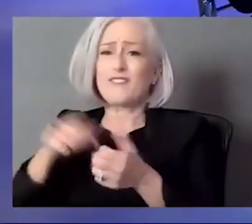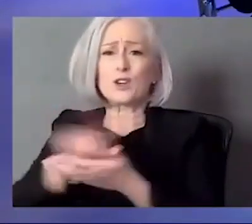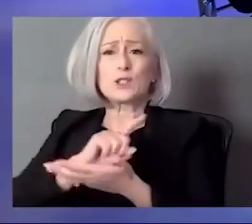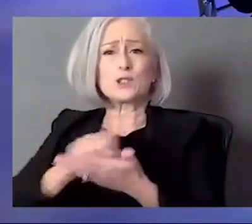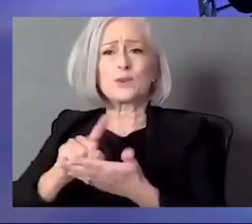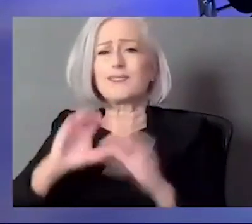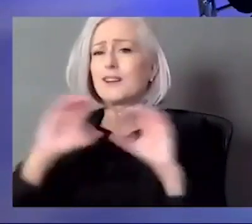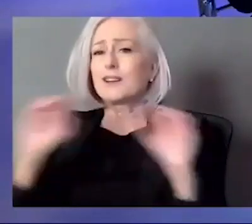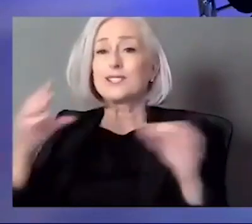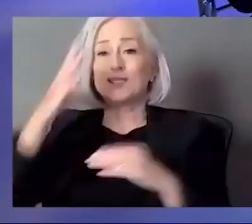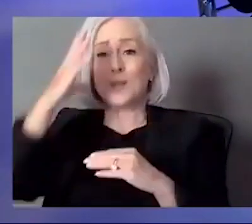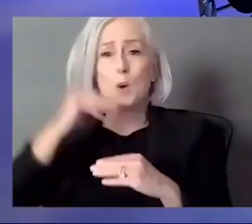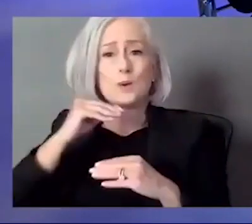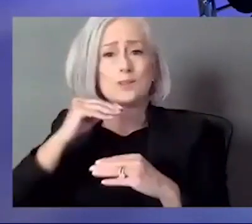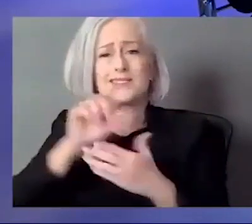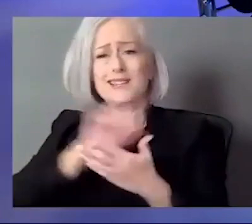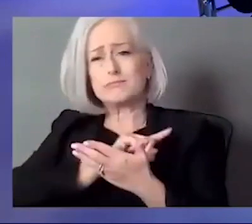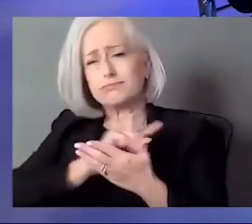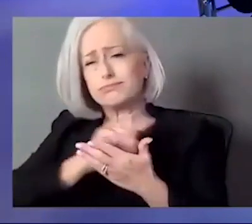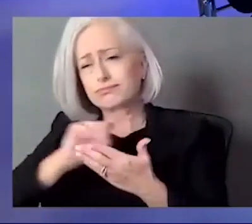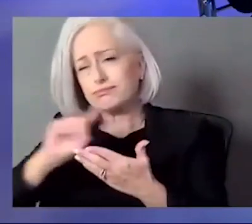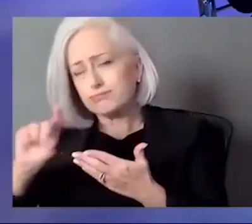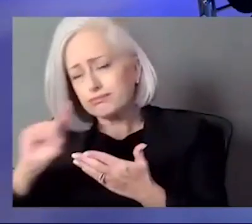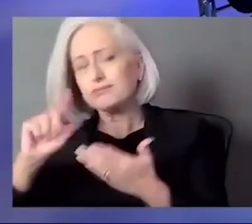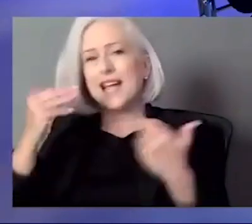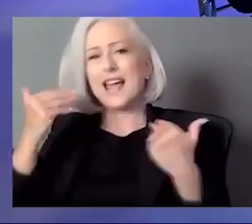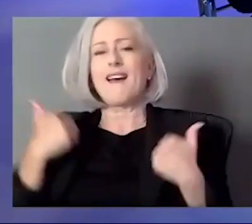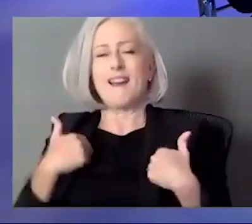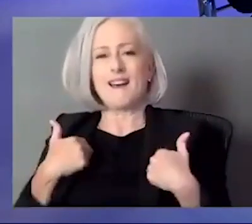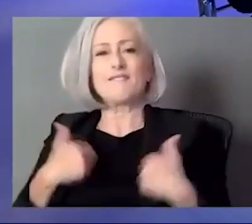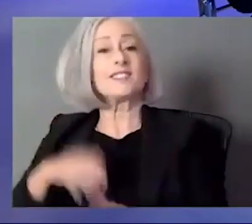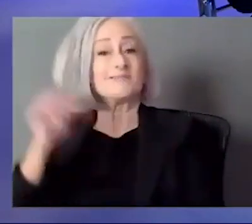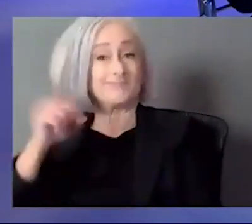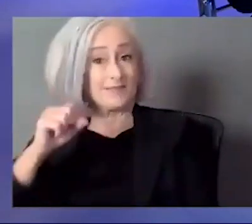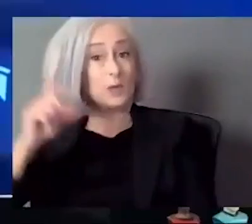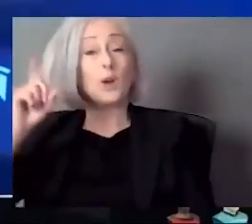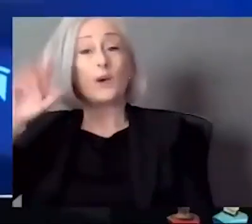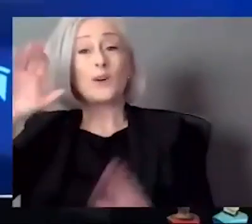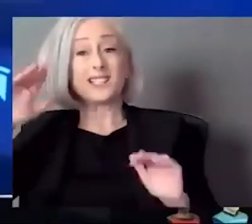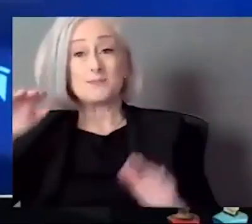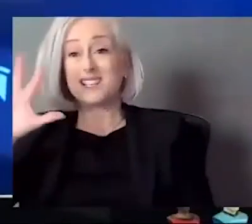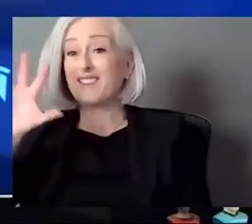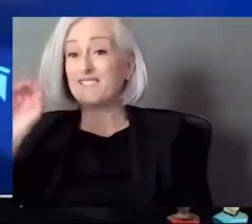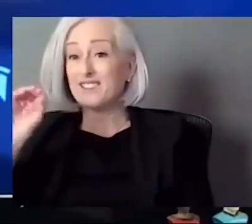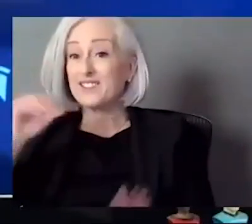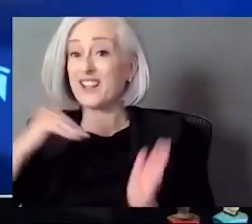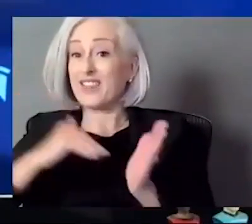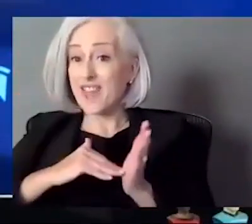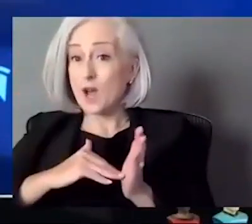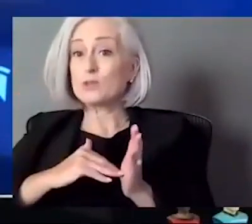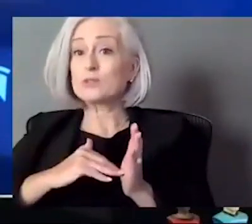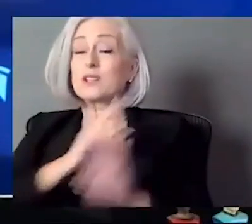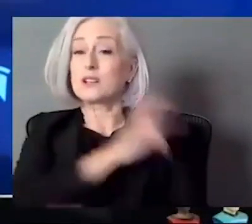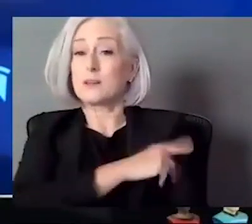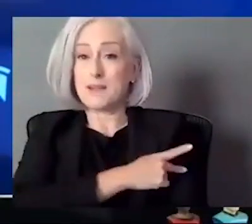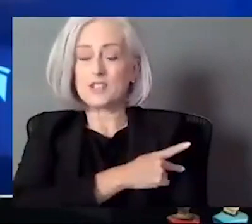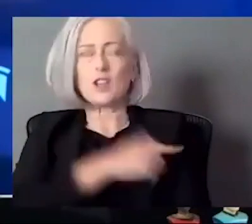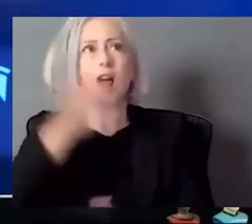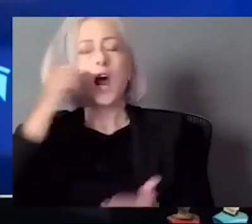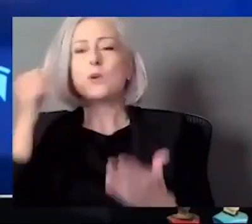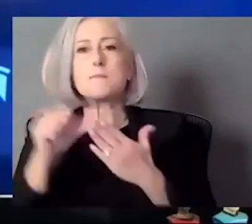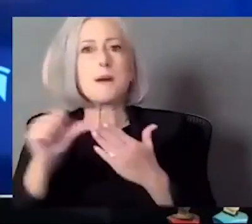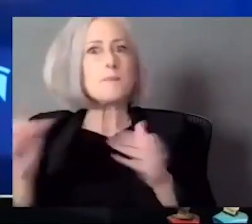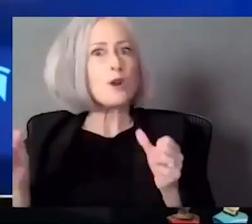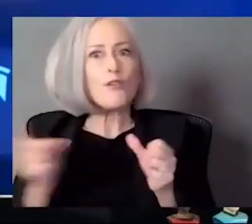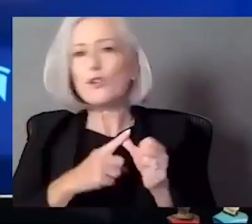didn't deal. sleep. Because of the way we were supposed to have 50,000 patients and Yeah. all those things. And Yeah. I remember doing the pulmonary consult on that first patient. It was on a Sunday, and I went